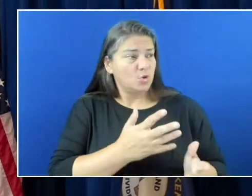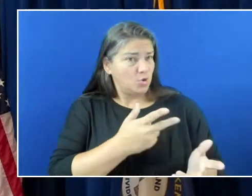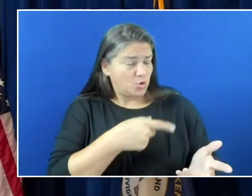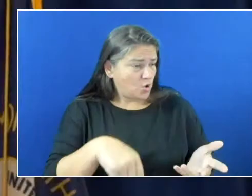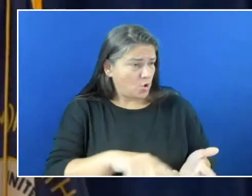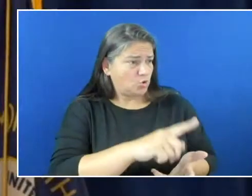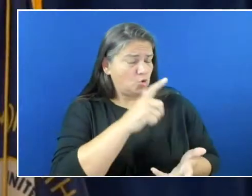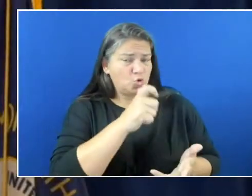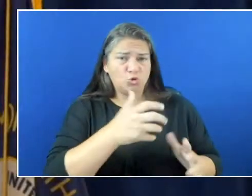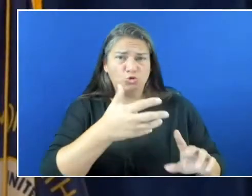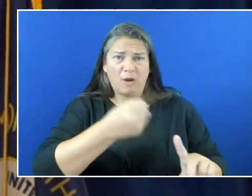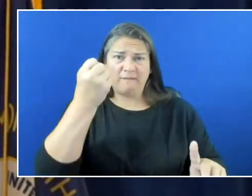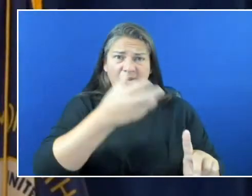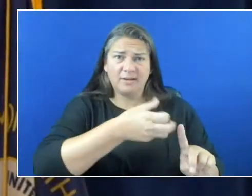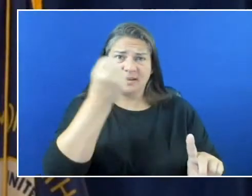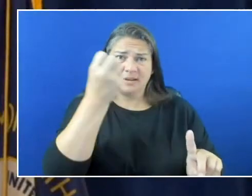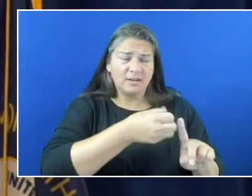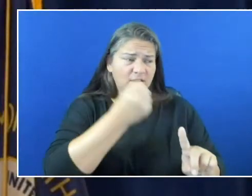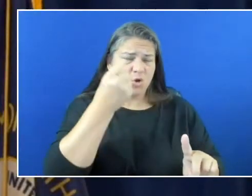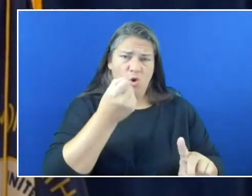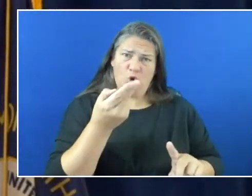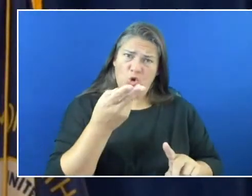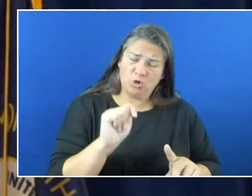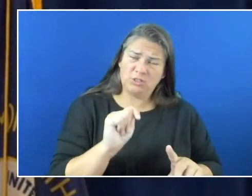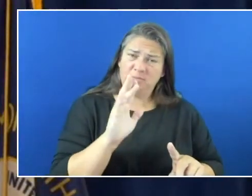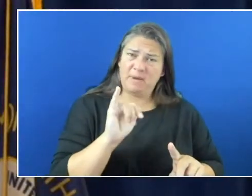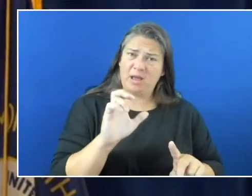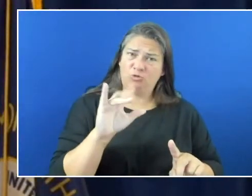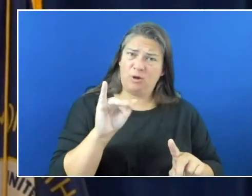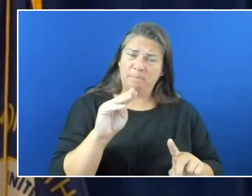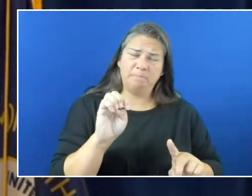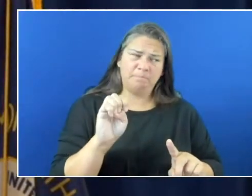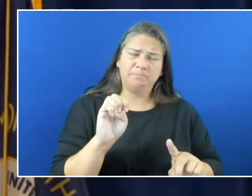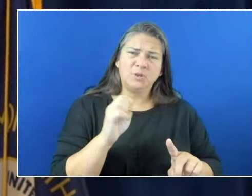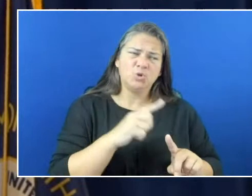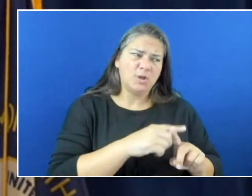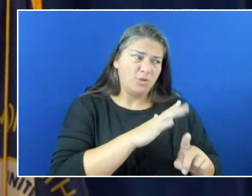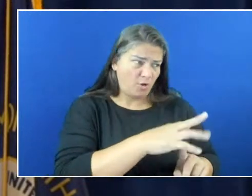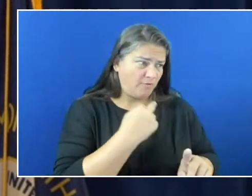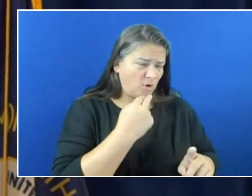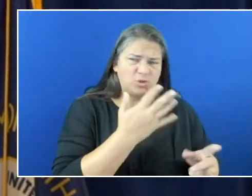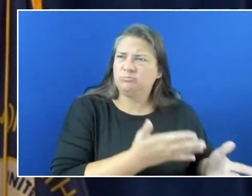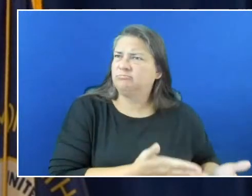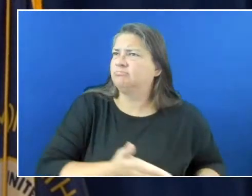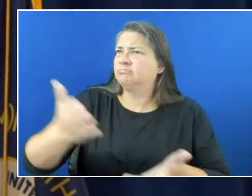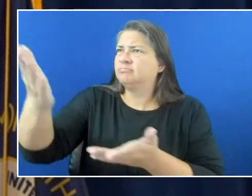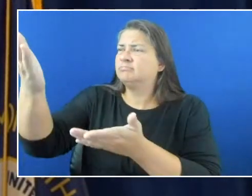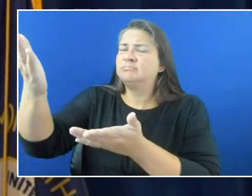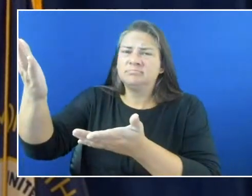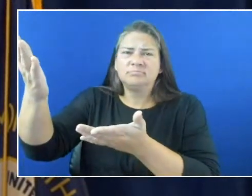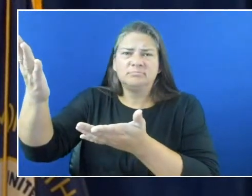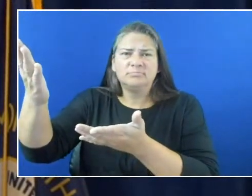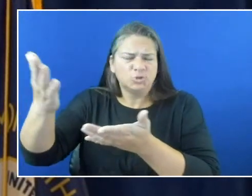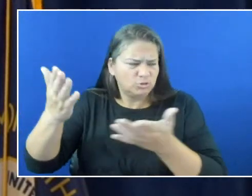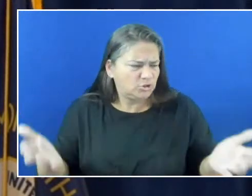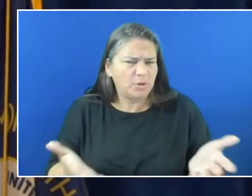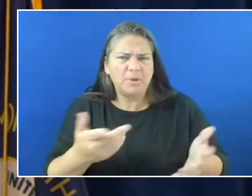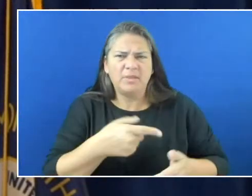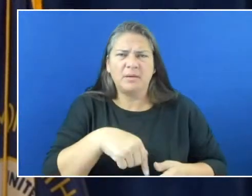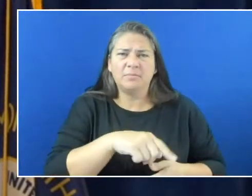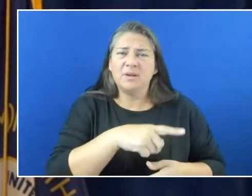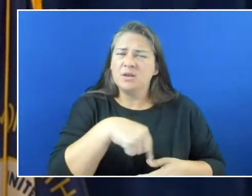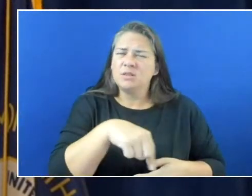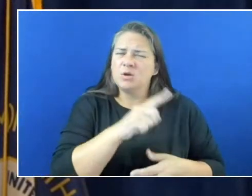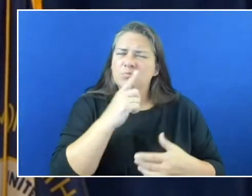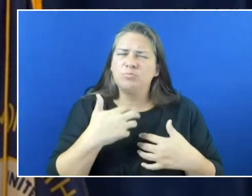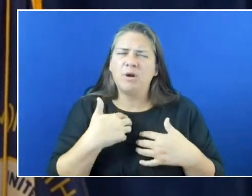trafficked or otherwise harmed by violent crime. And I can tell you that those are incredible folks, brave, willing to share